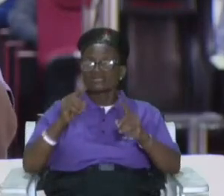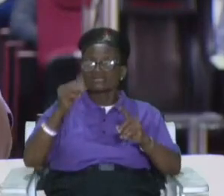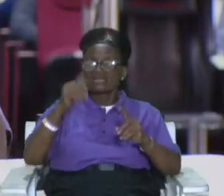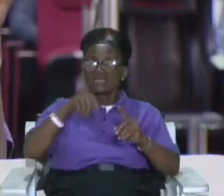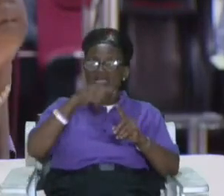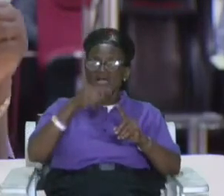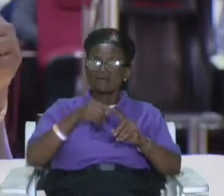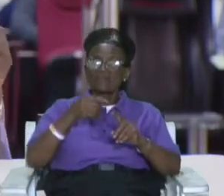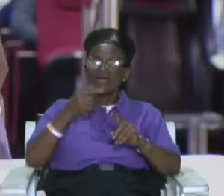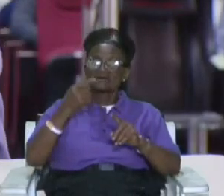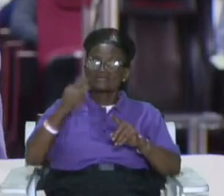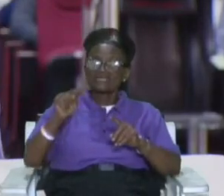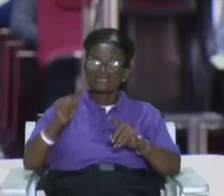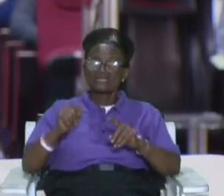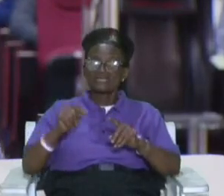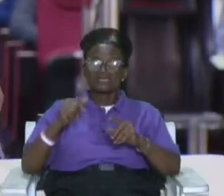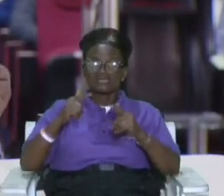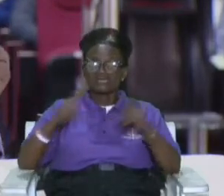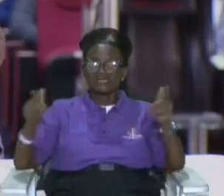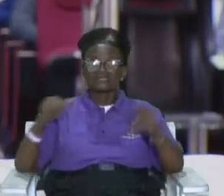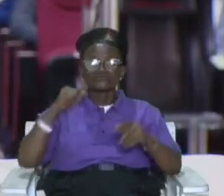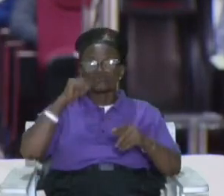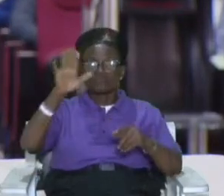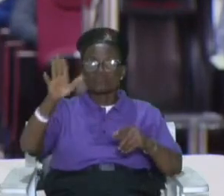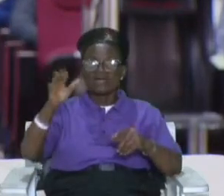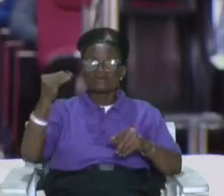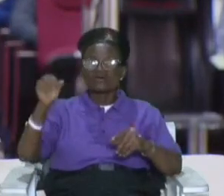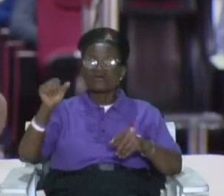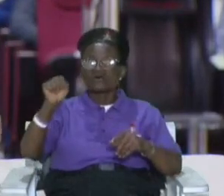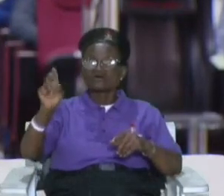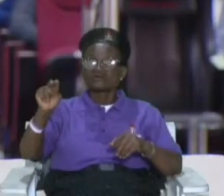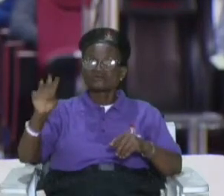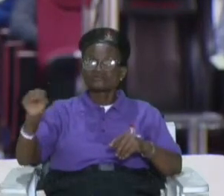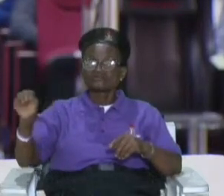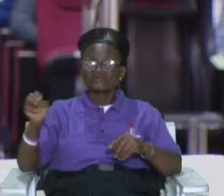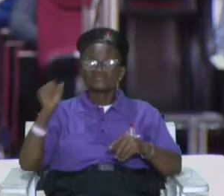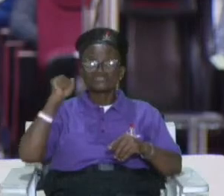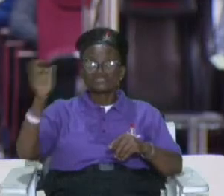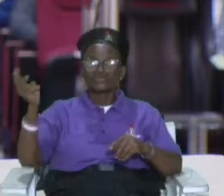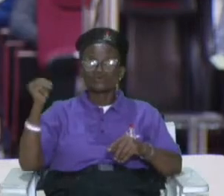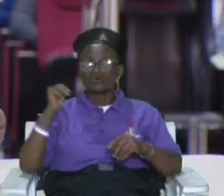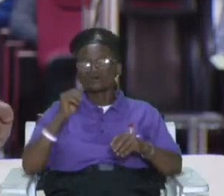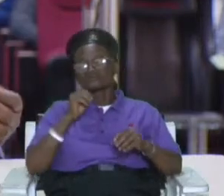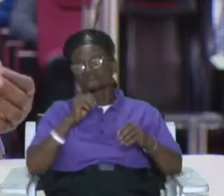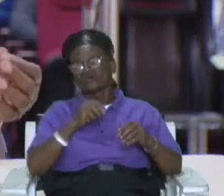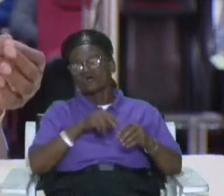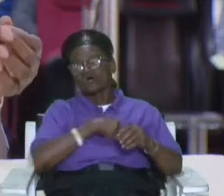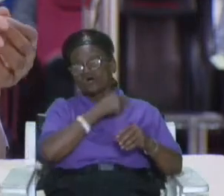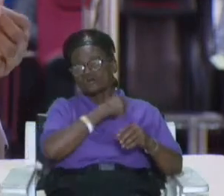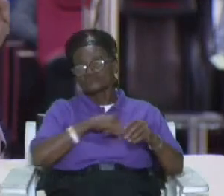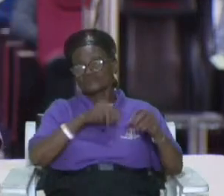the great woman of Shunem. She was hospitable to Elisha.